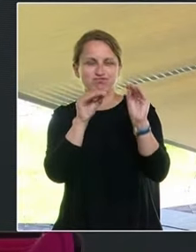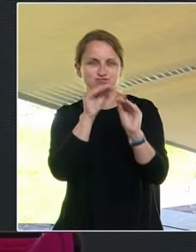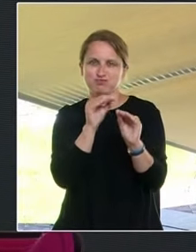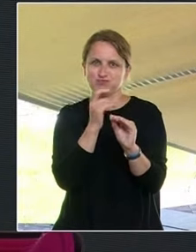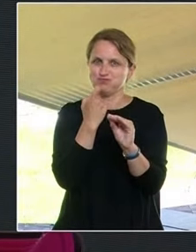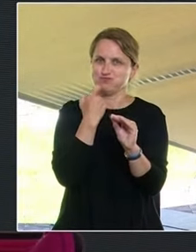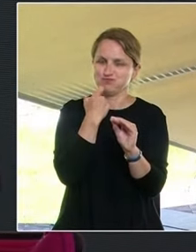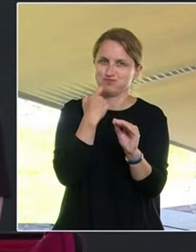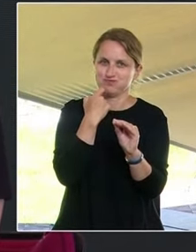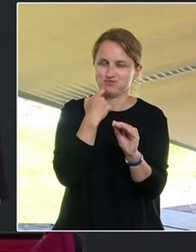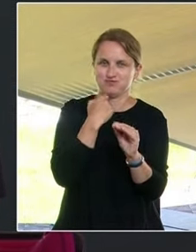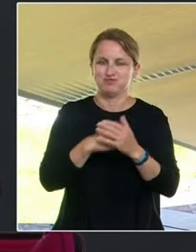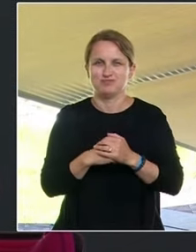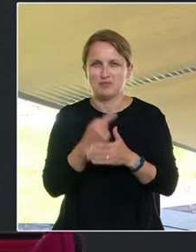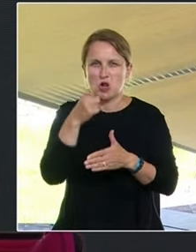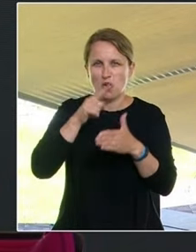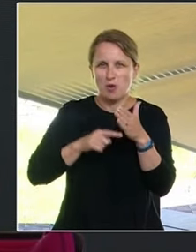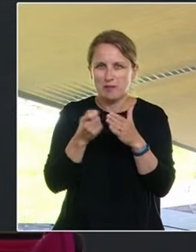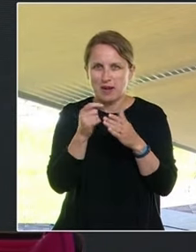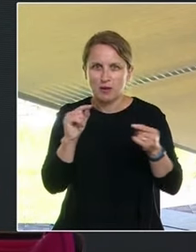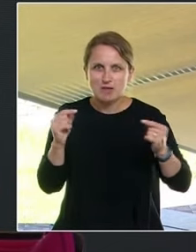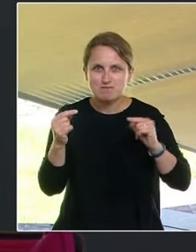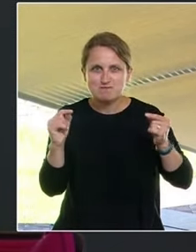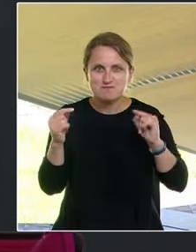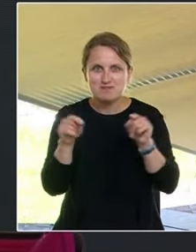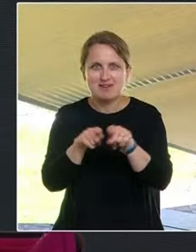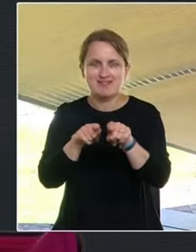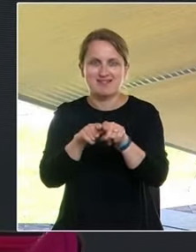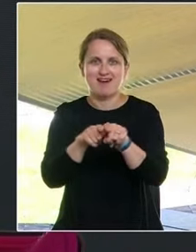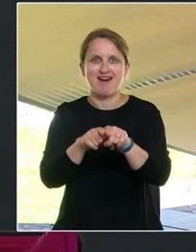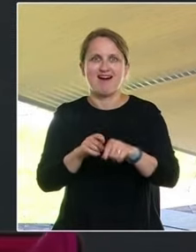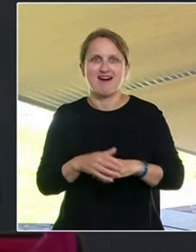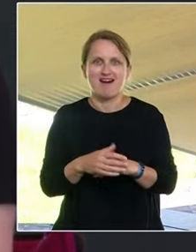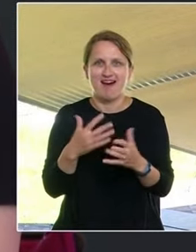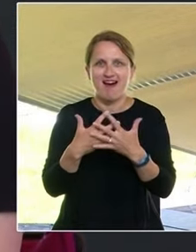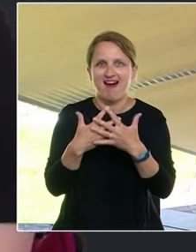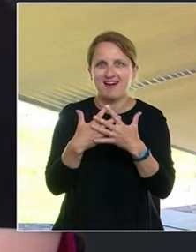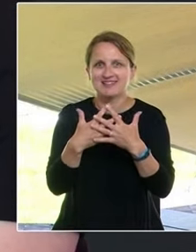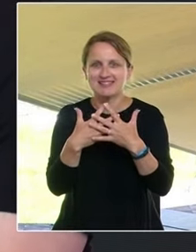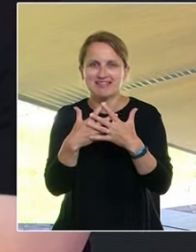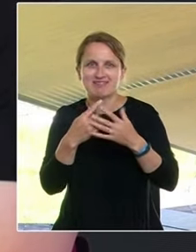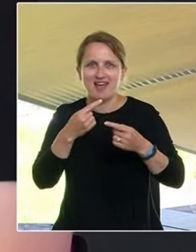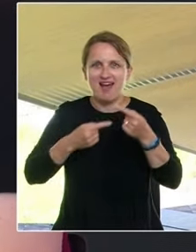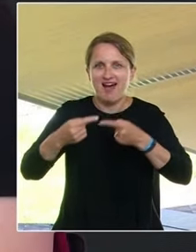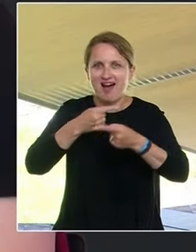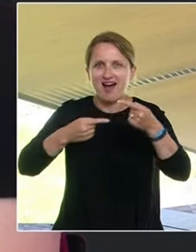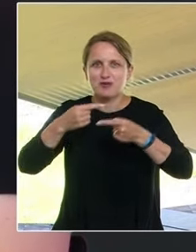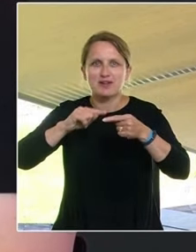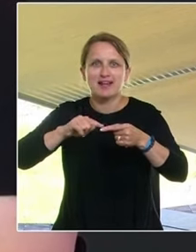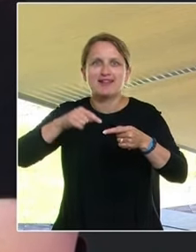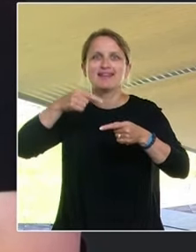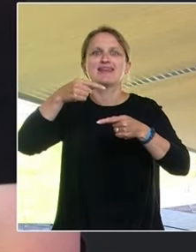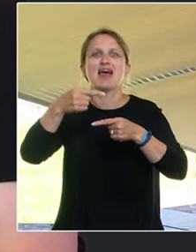exciting and hopefully a little bit controversial and active debate on next generation technologies